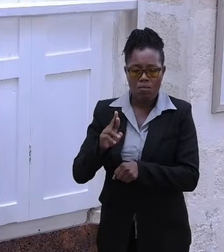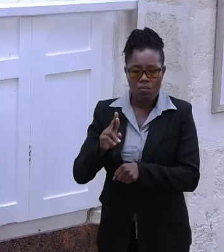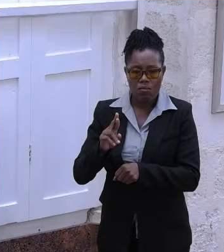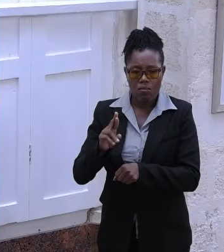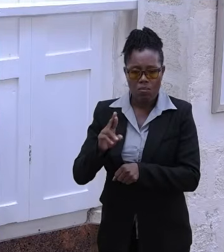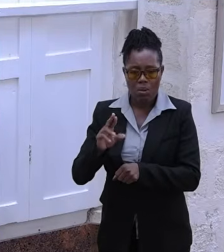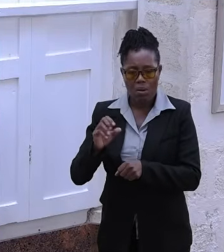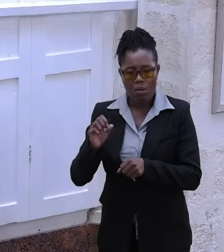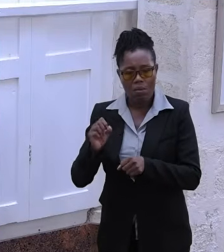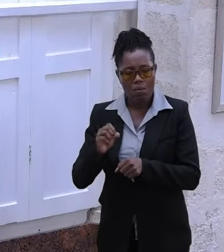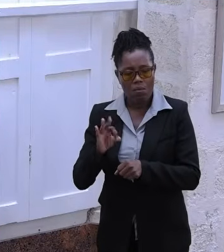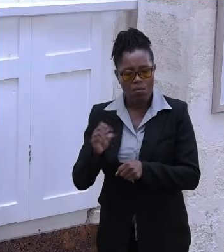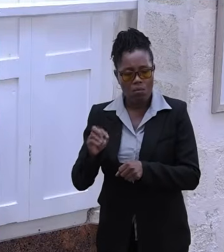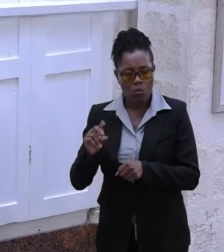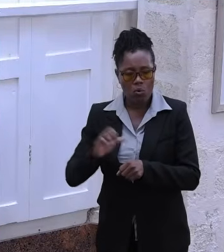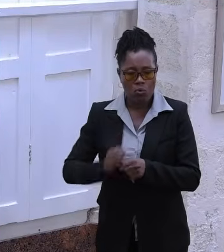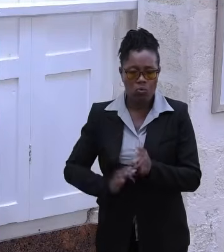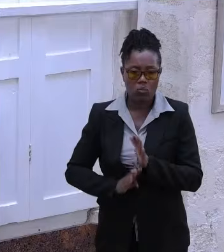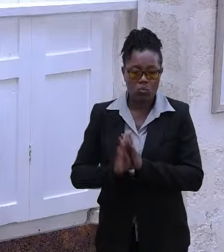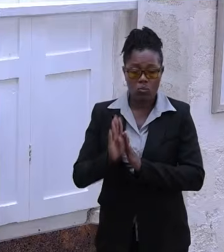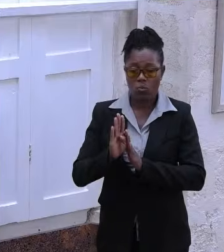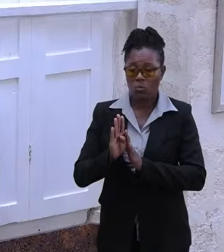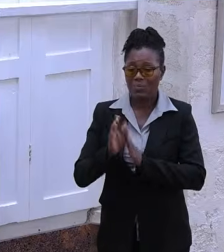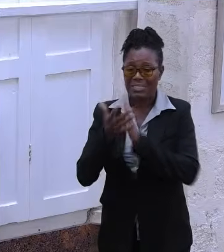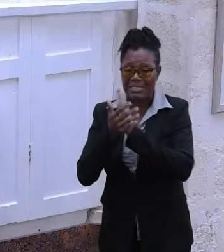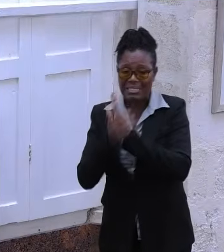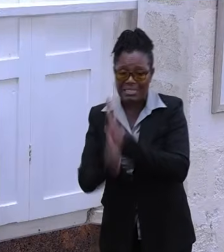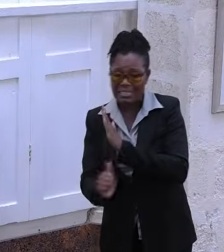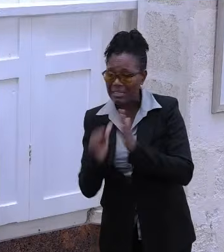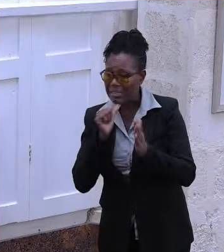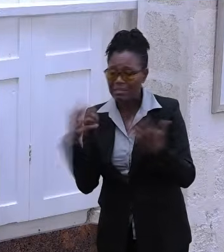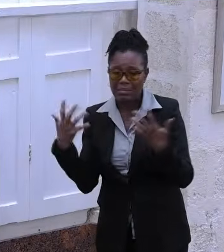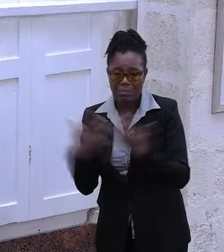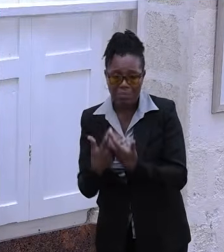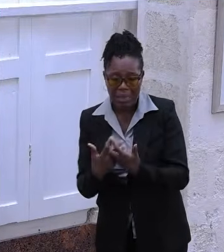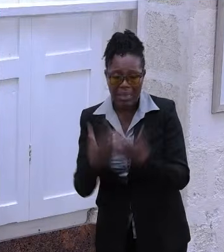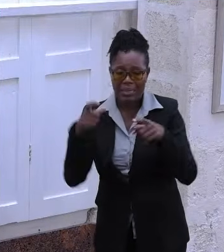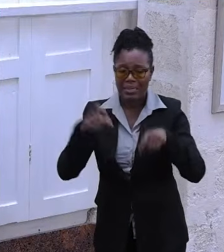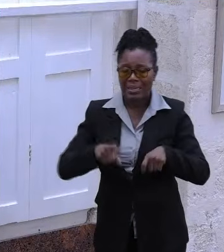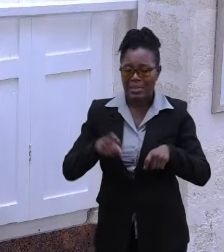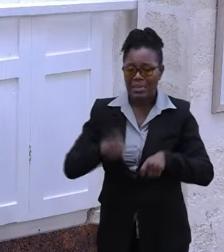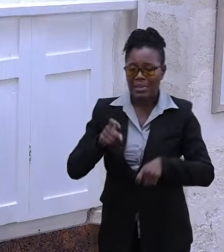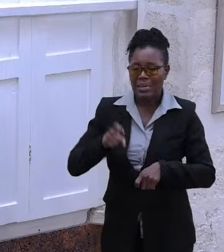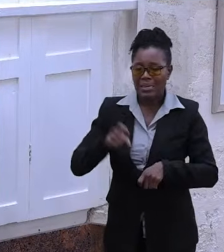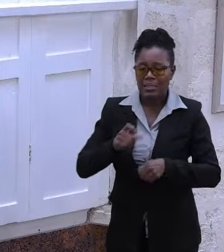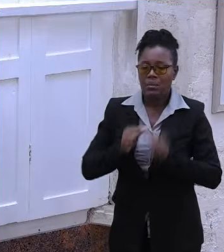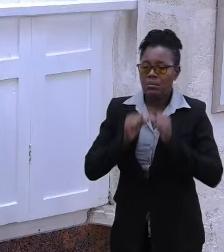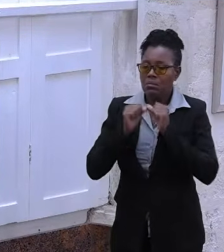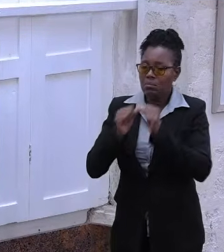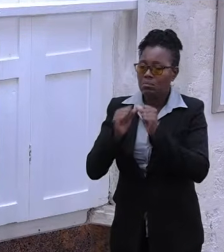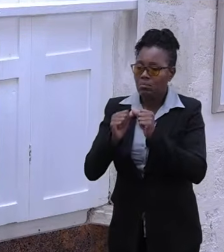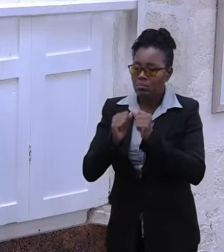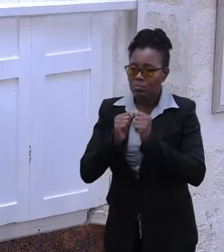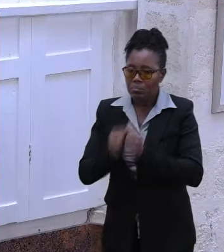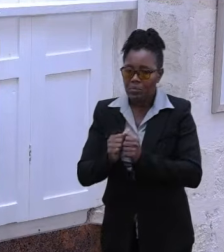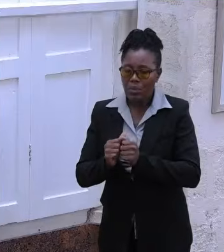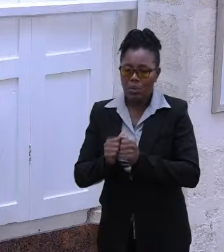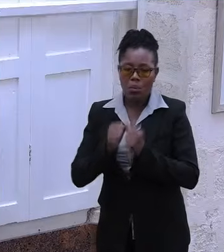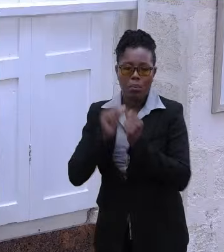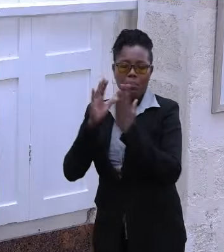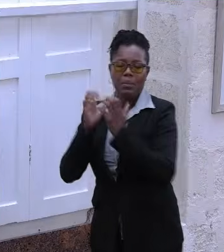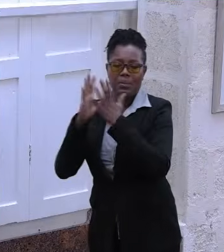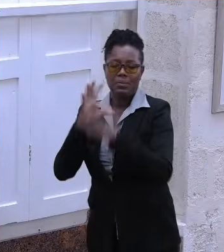skills mismatches, and the need to maintain competitiveness in an increasingly mobile